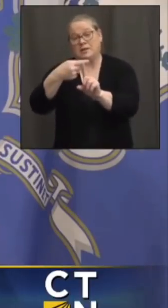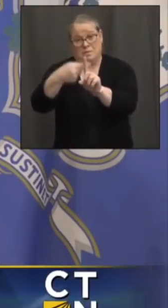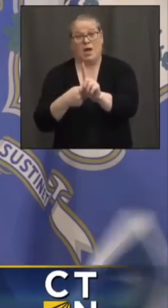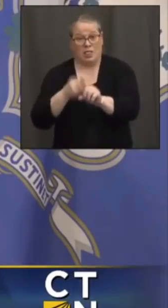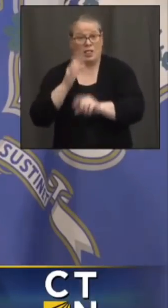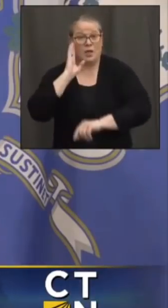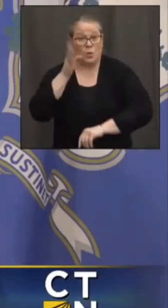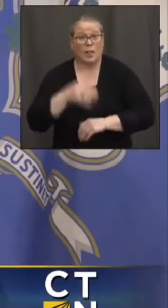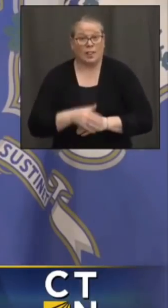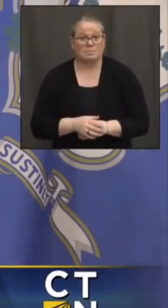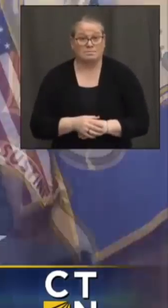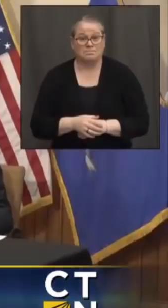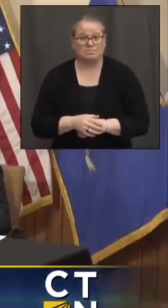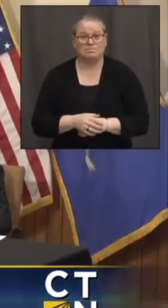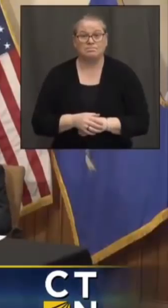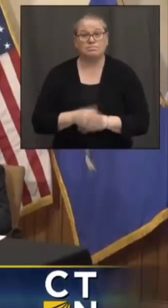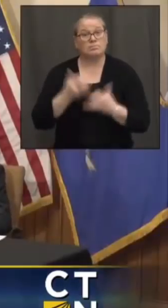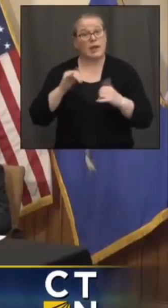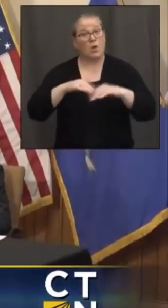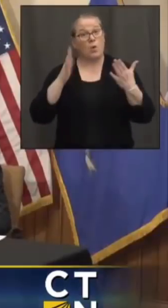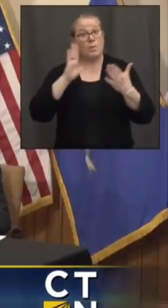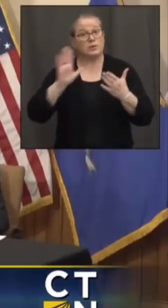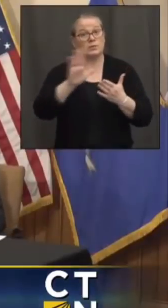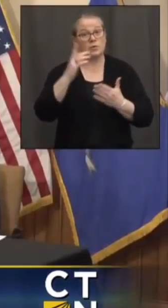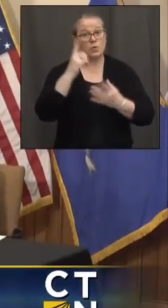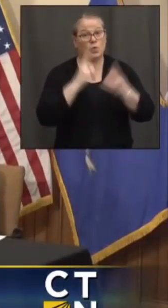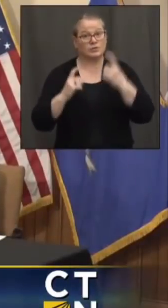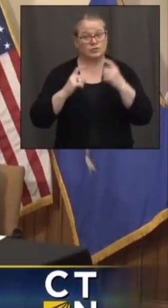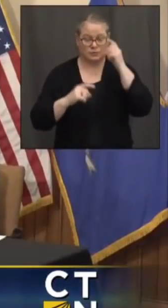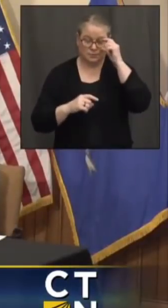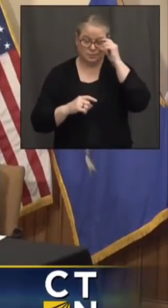Max, any questions? NBC Connecticut.